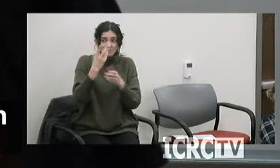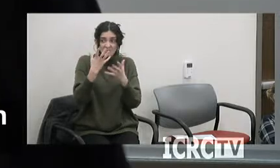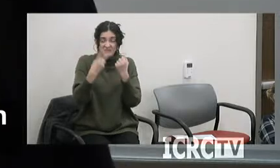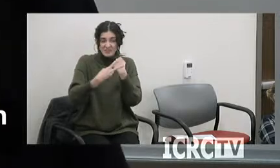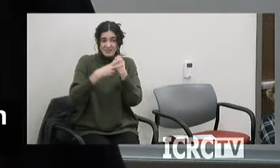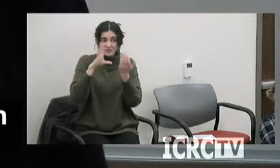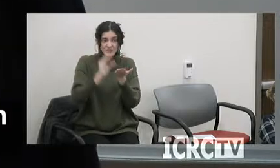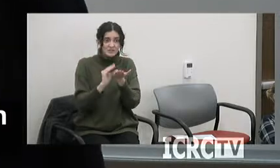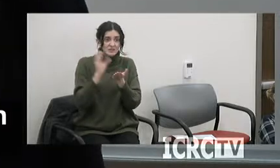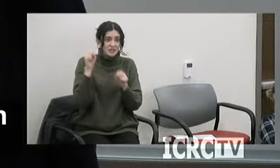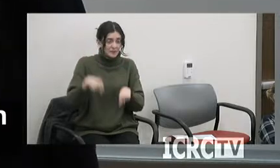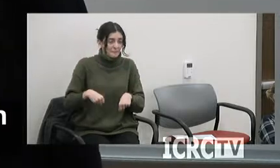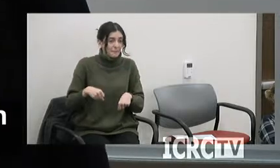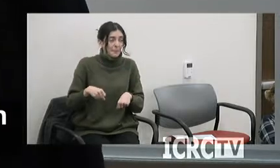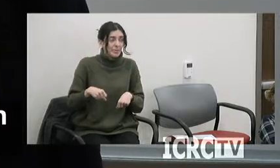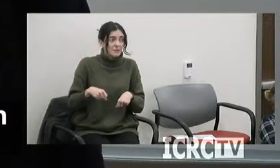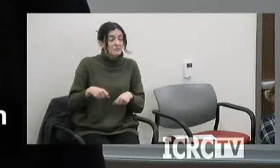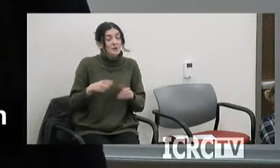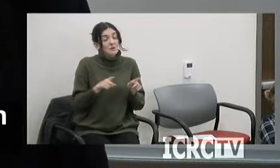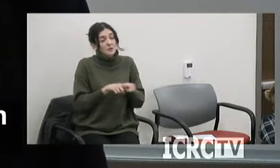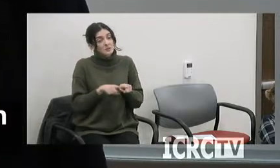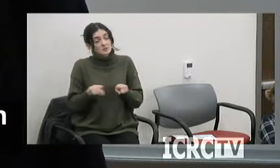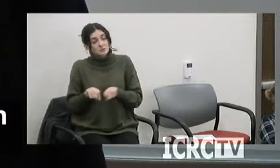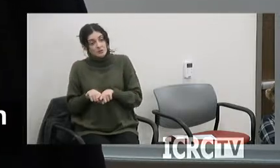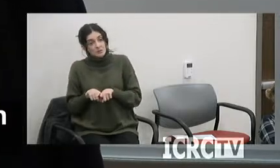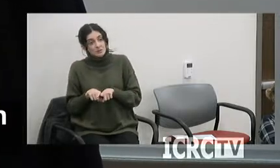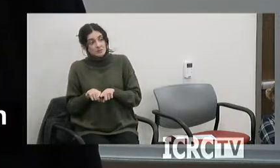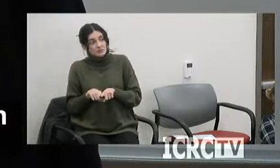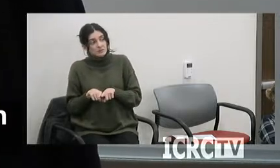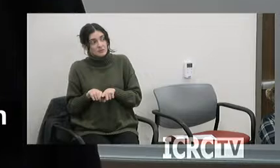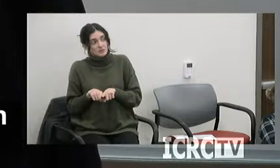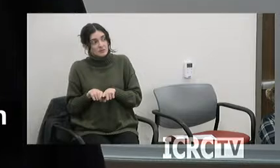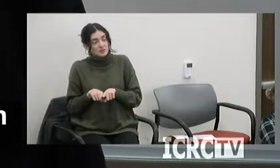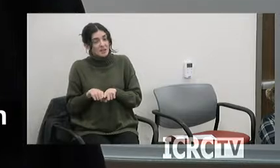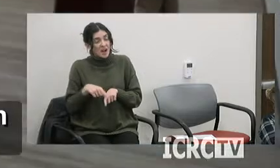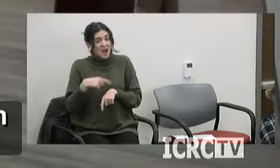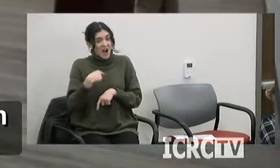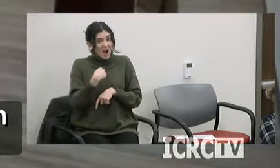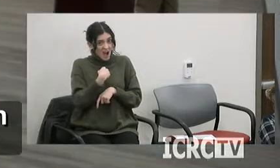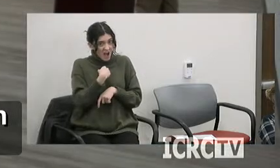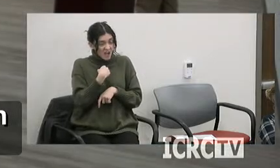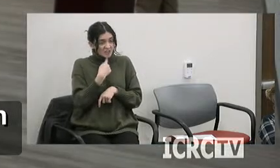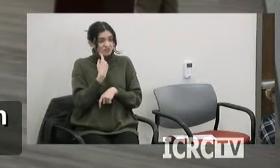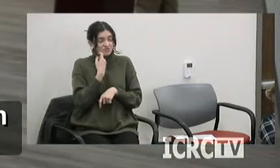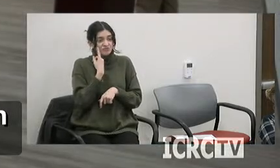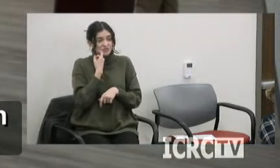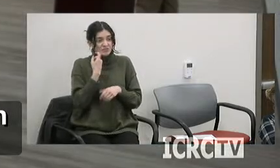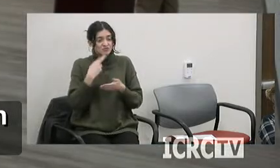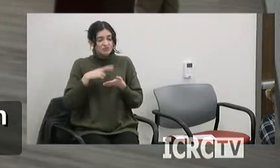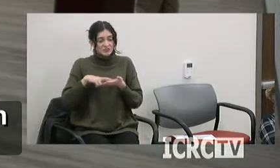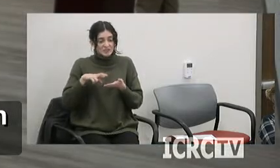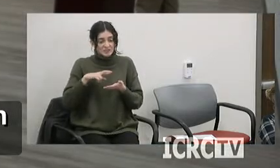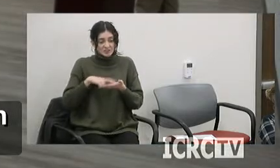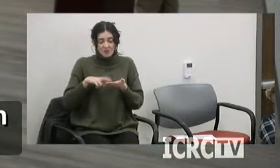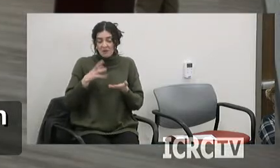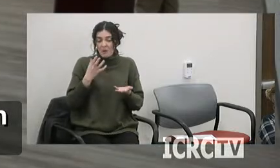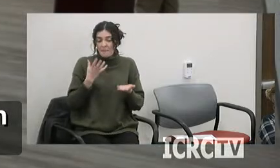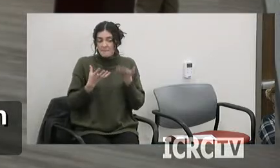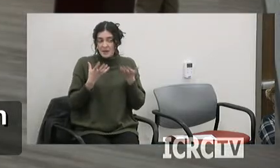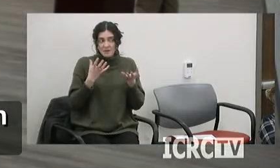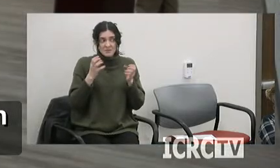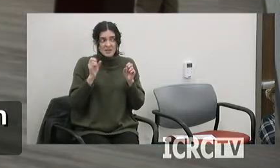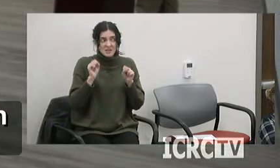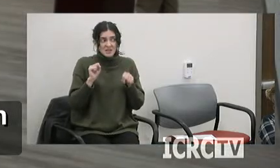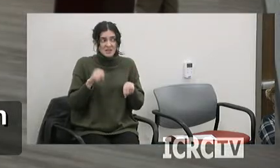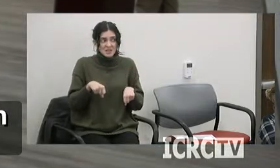Also, having done a little bit of digging, we might actually look at bringing those buses back in, as we